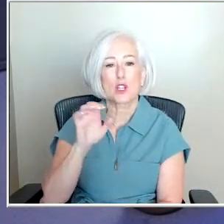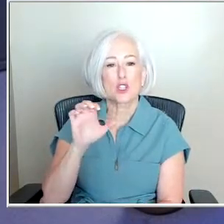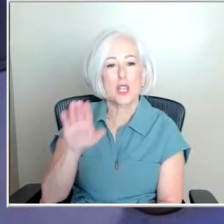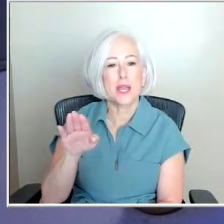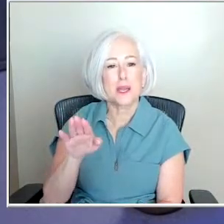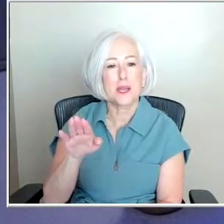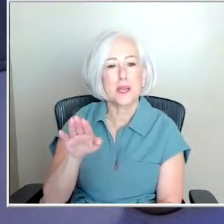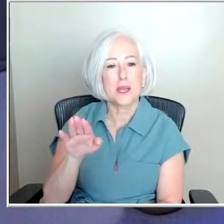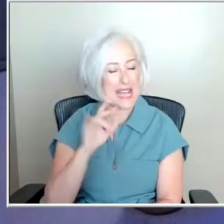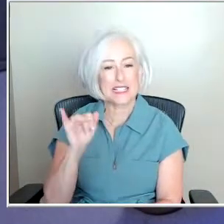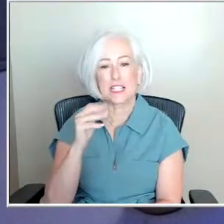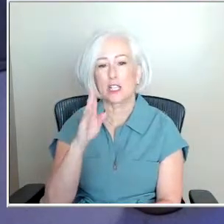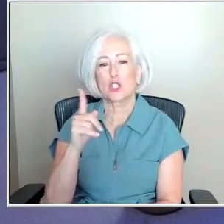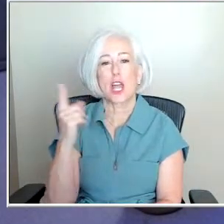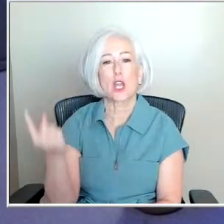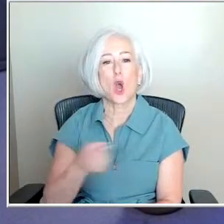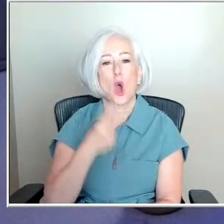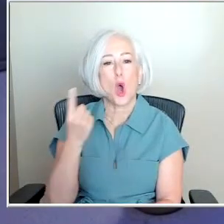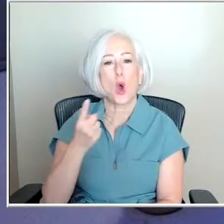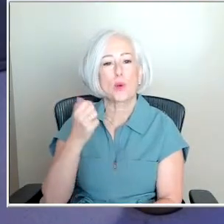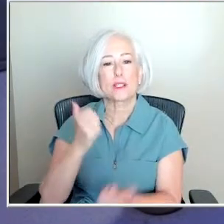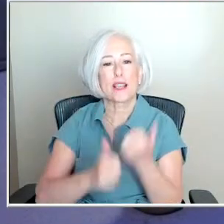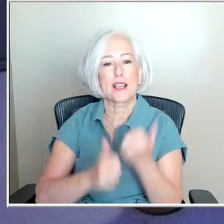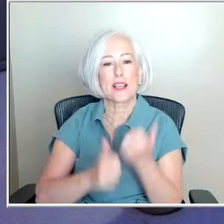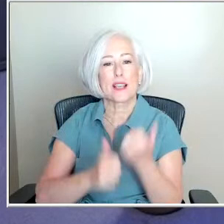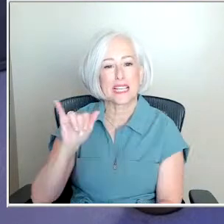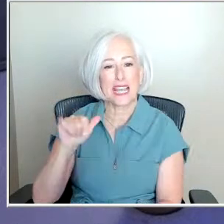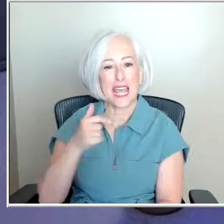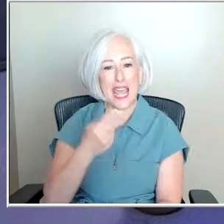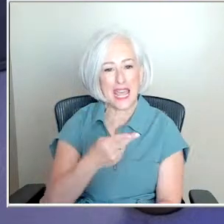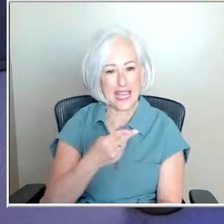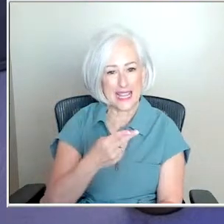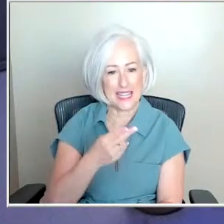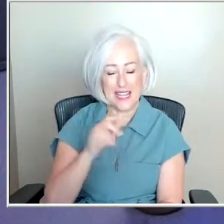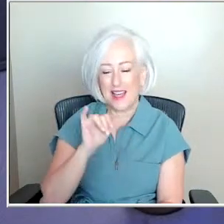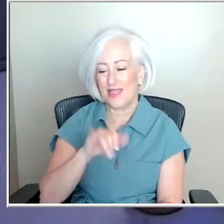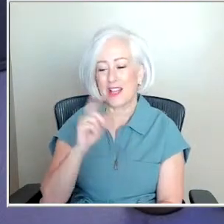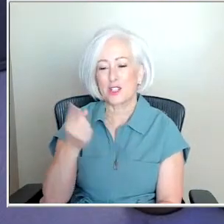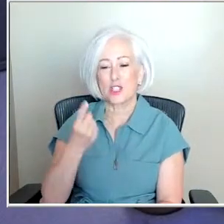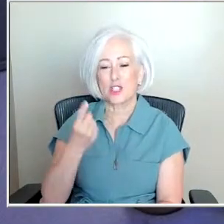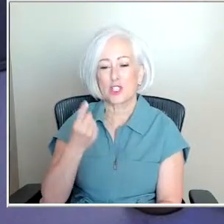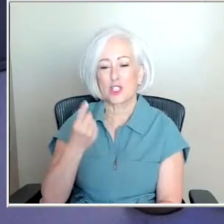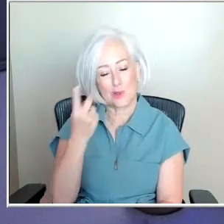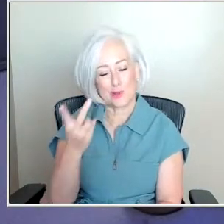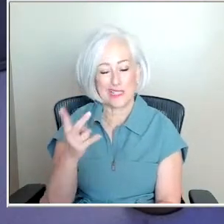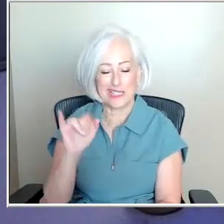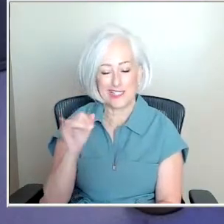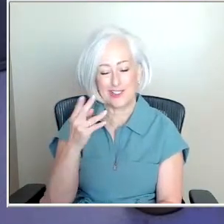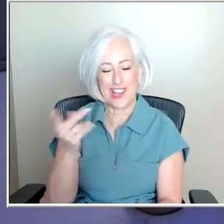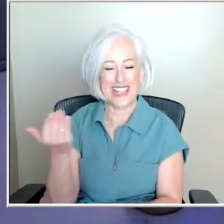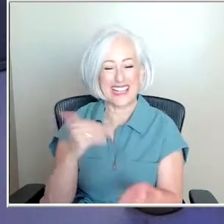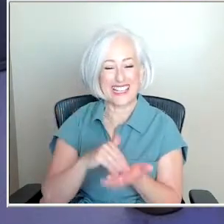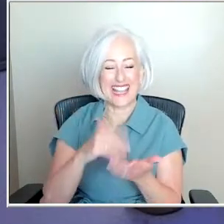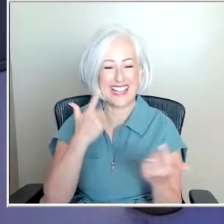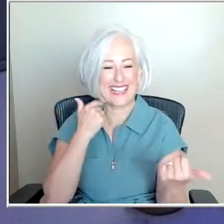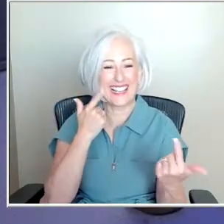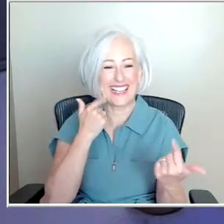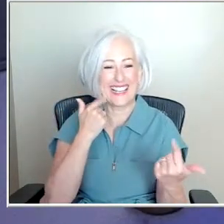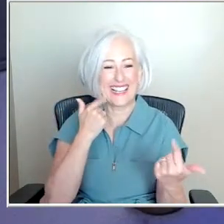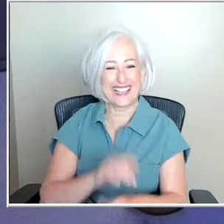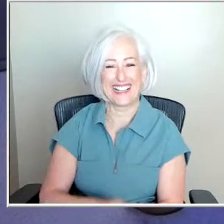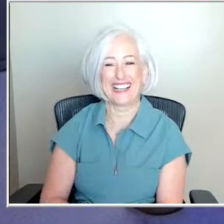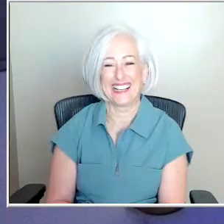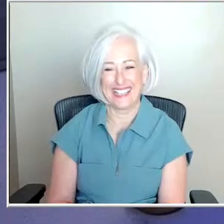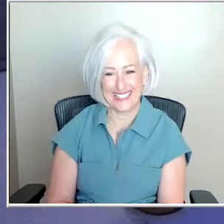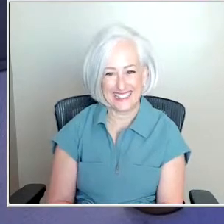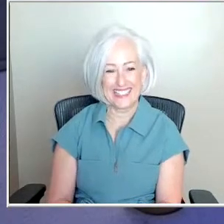Jake always. And every time we see Kaleigh, and she's the only reason I see her is to keep Jake coming. Exactly. You must bring Jake along. Okay, so